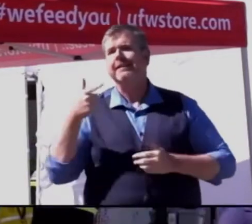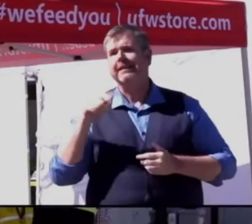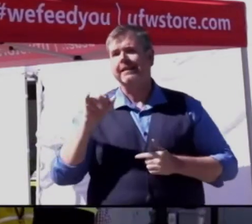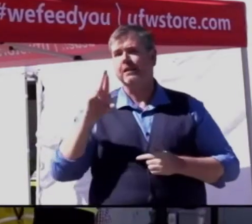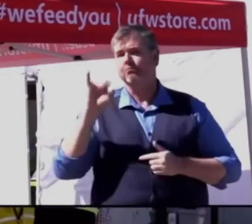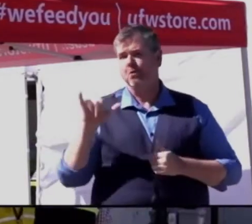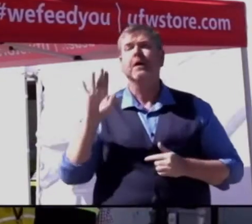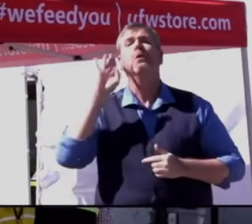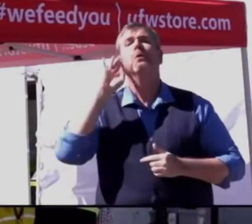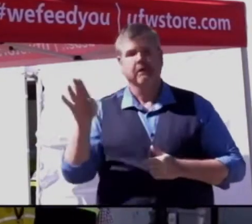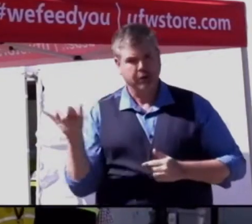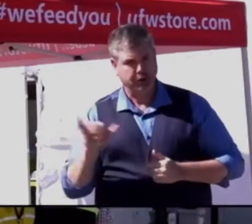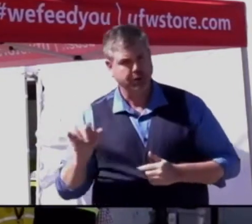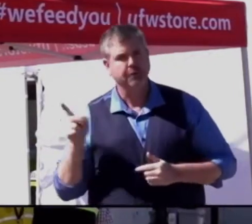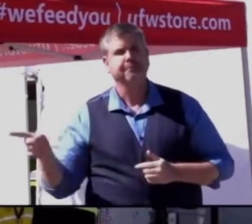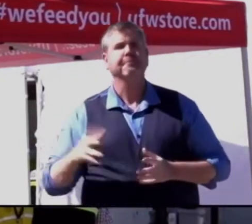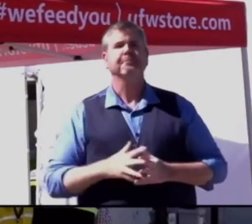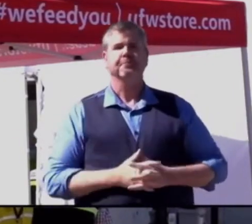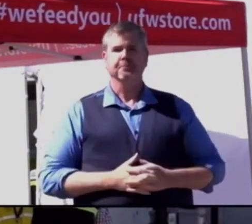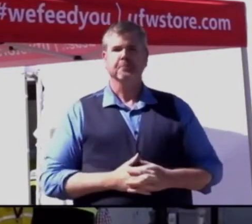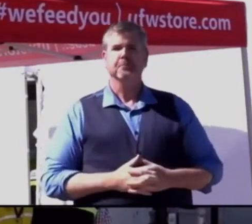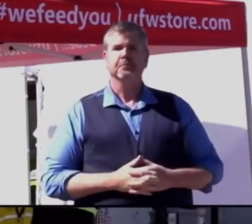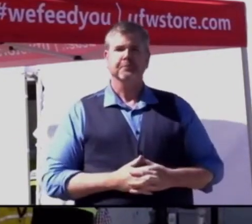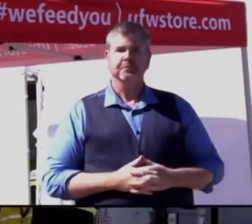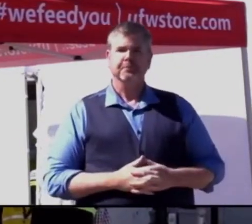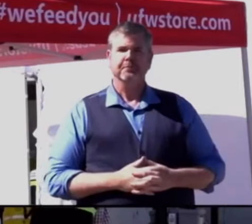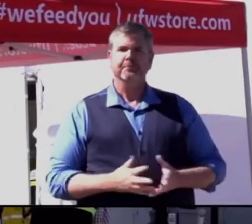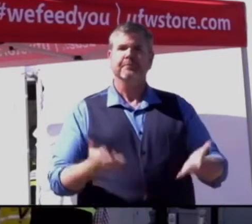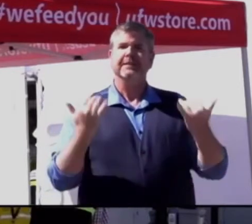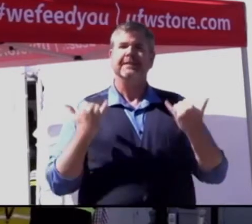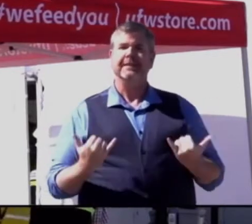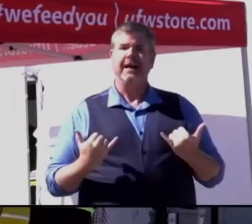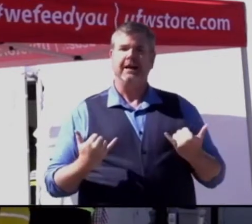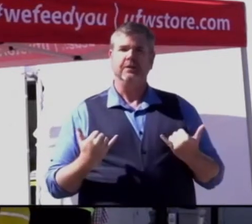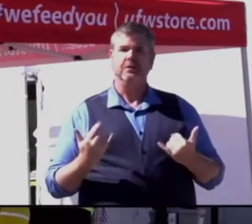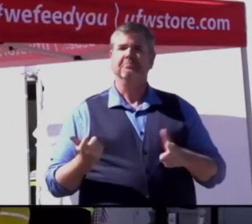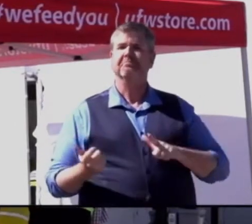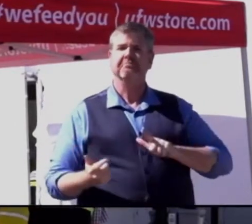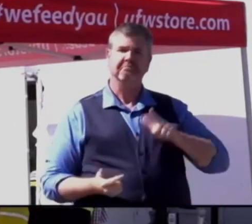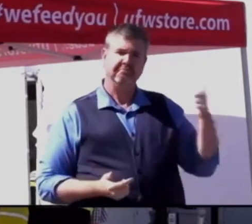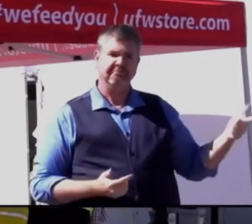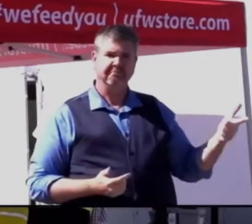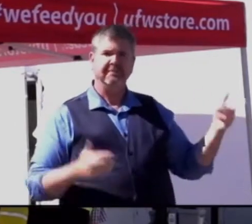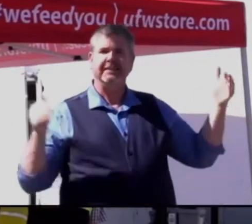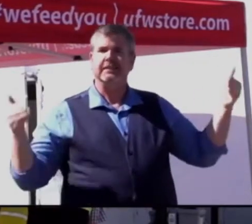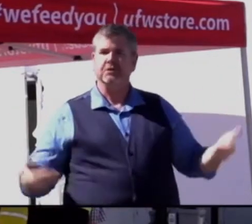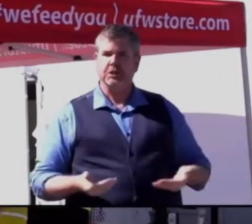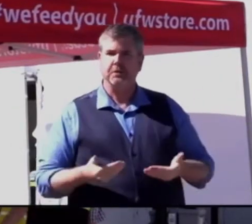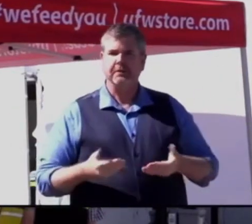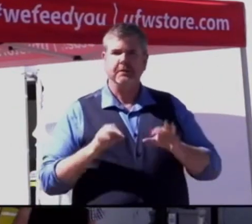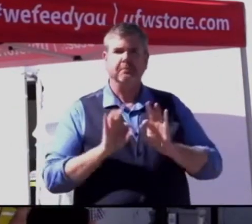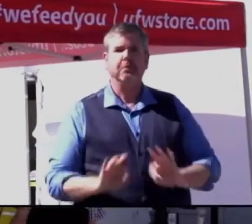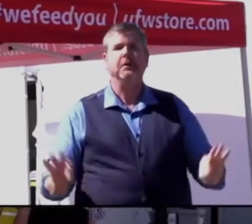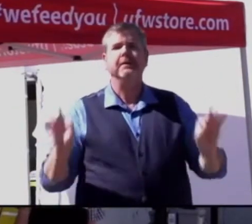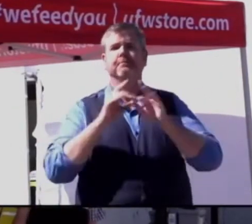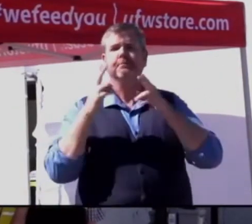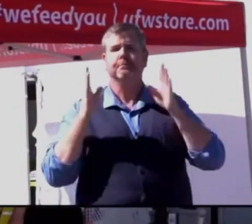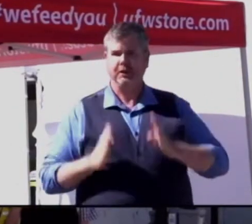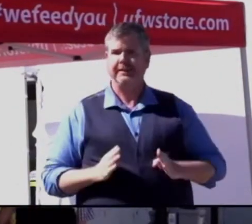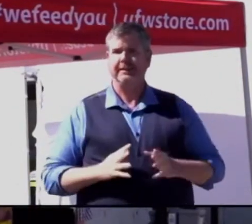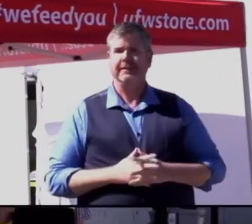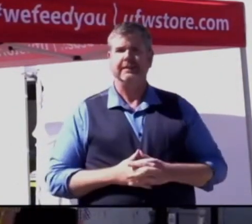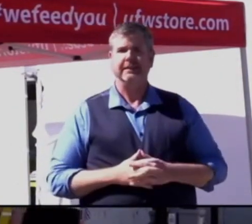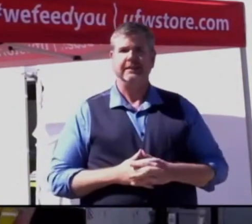live. I'd like to now introduce someone very important here, the most